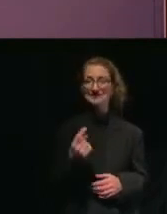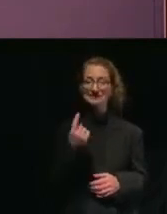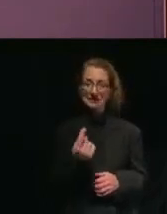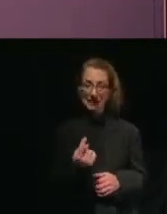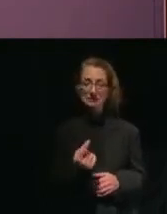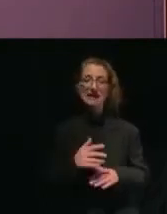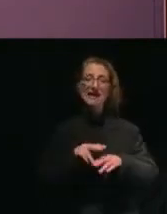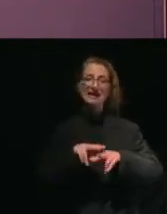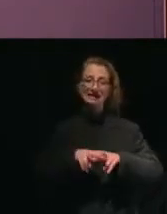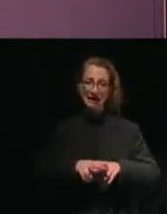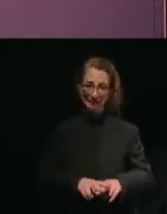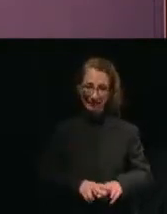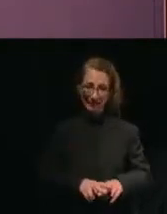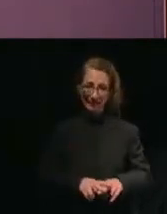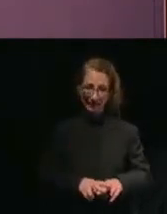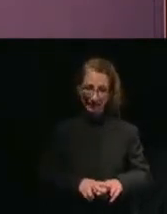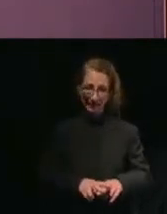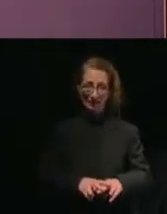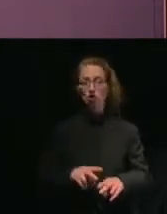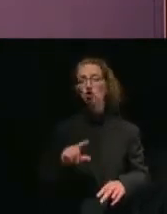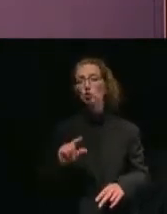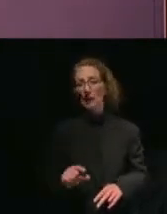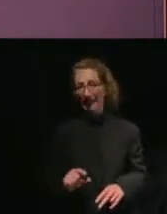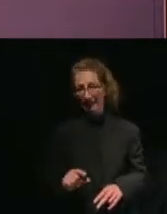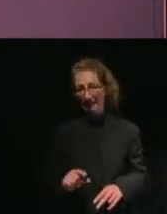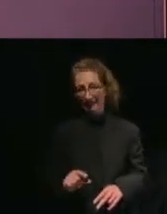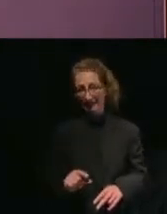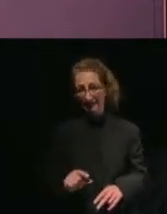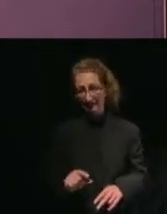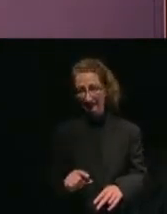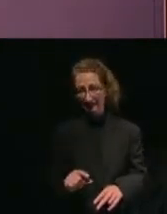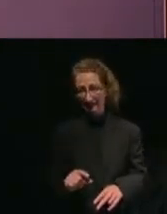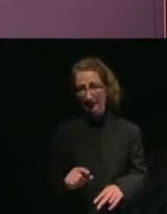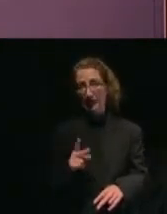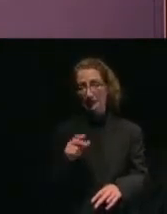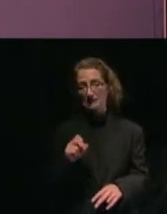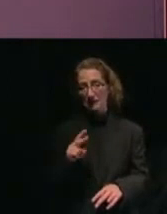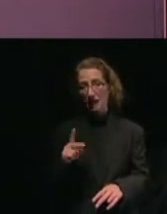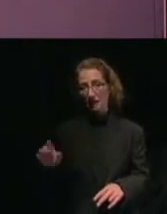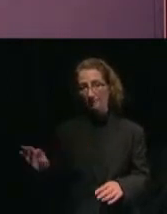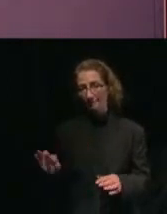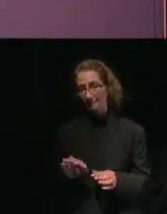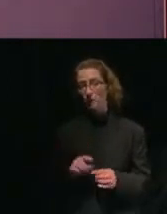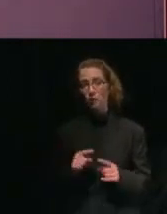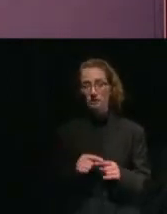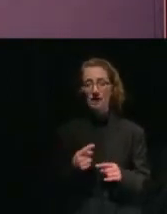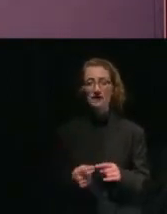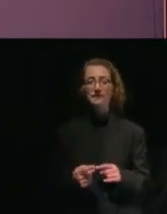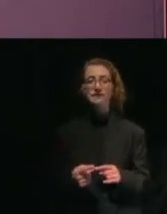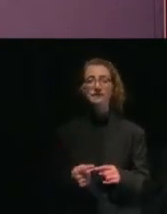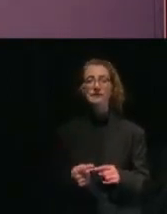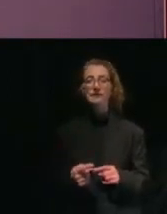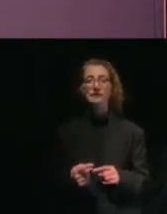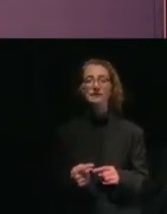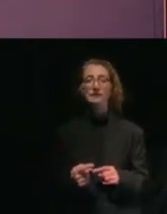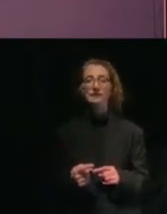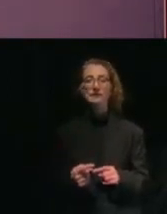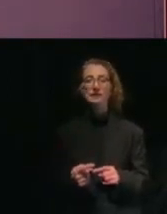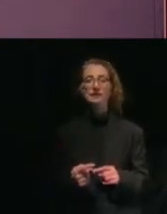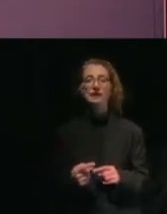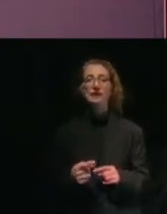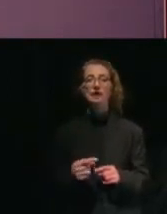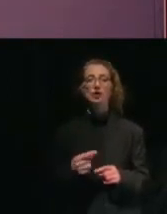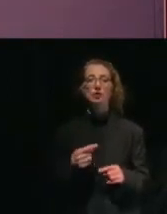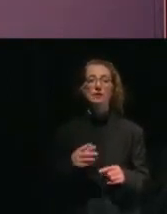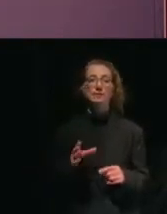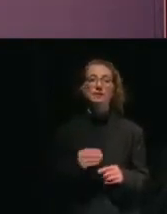basic security in retirement. And this was someone that we spoke with that was